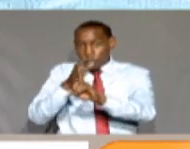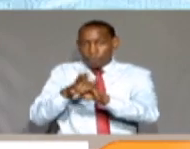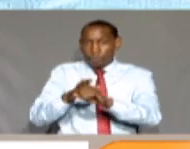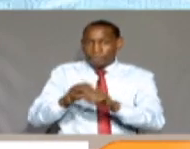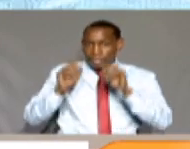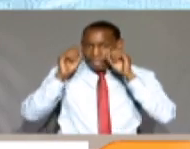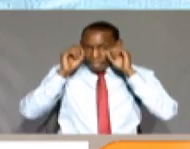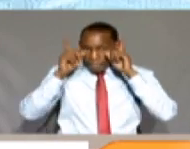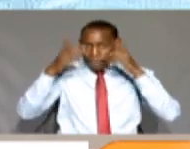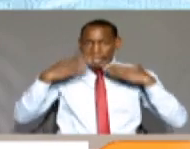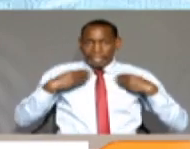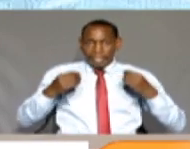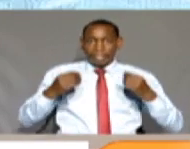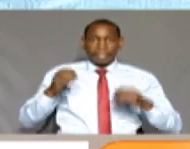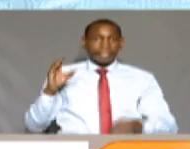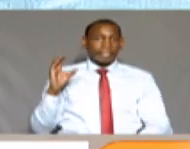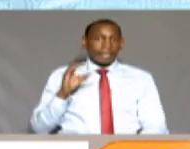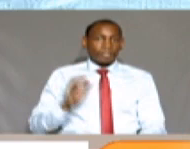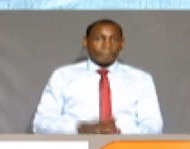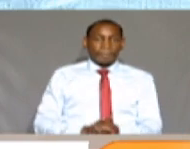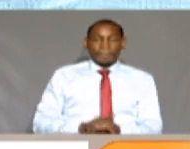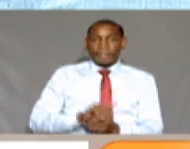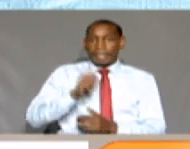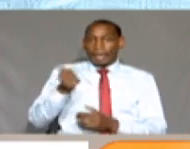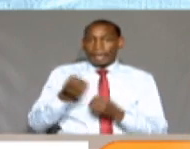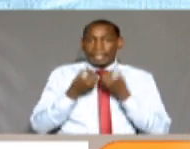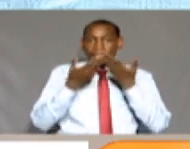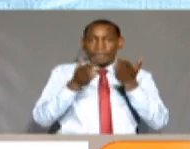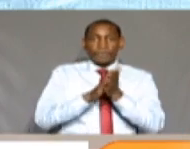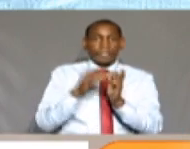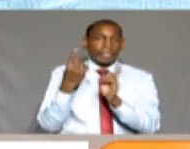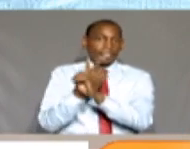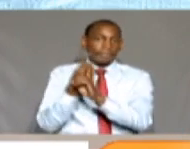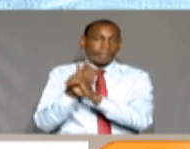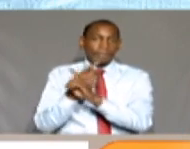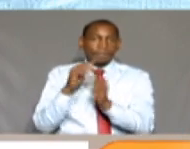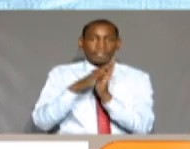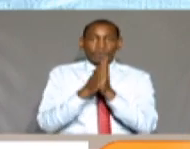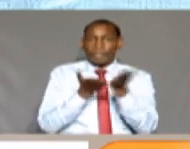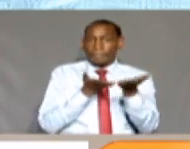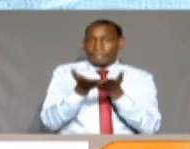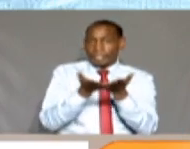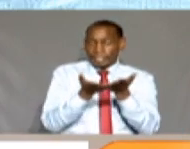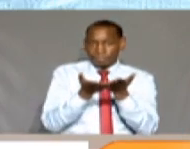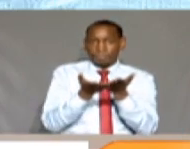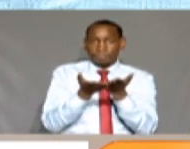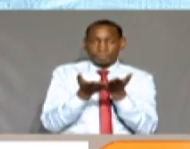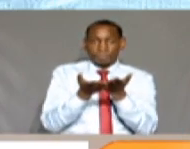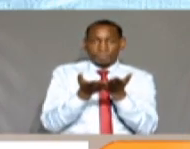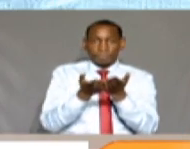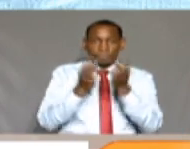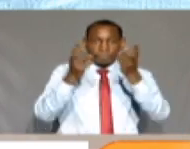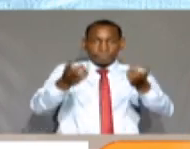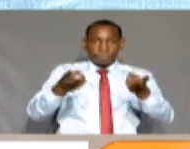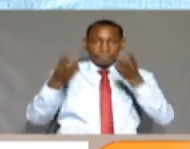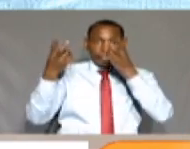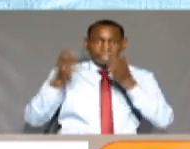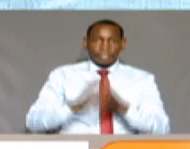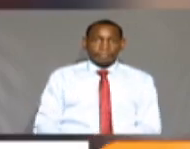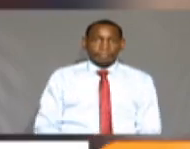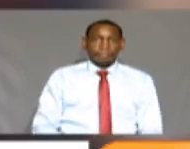health-conscious customers. Here are the details of this and other stories making business headlines. Take a listen.